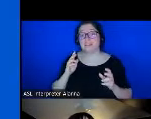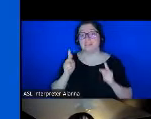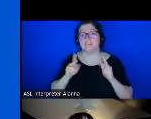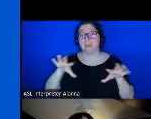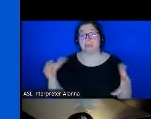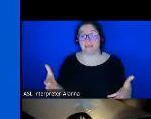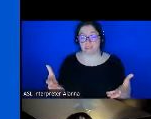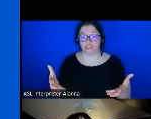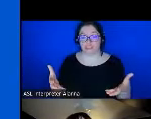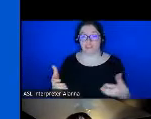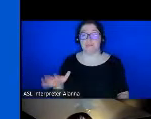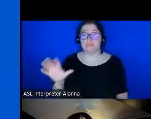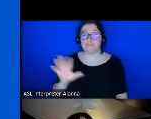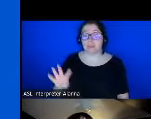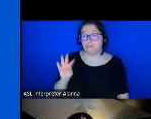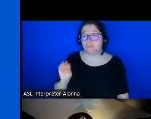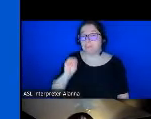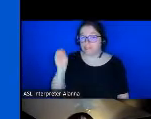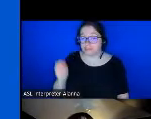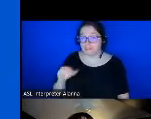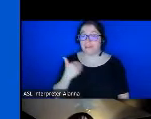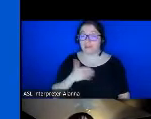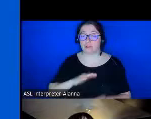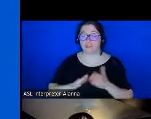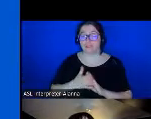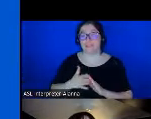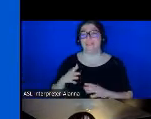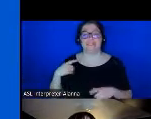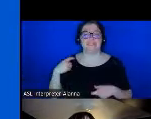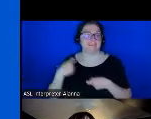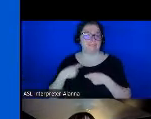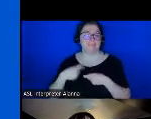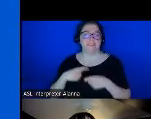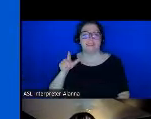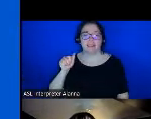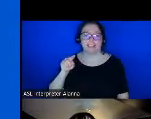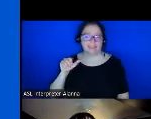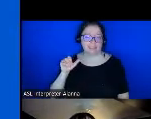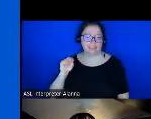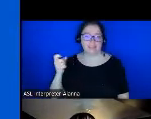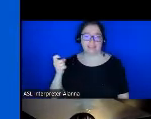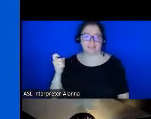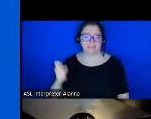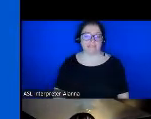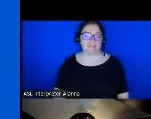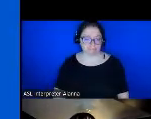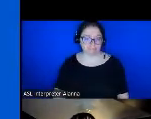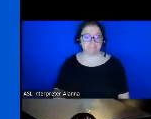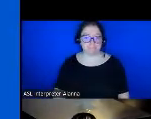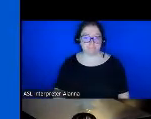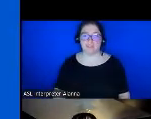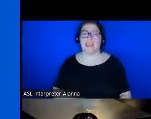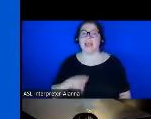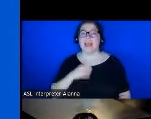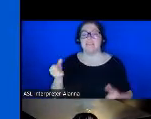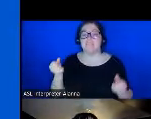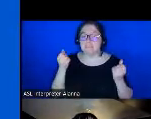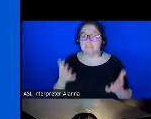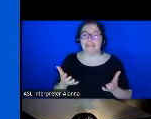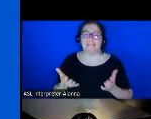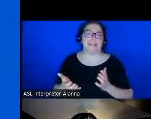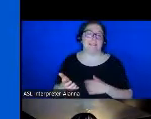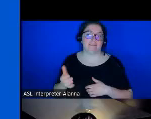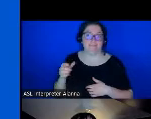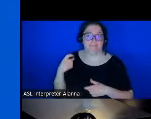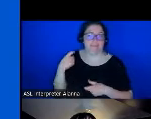approximately 40 percent of our community's population is Latinx and we have a lot of native Spanish speakers um